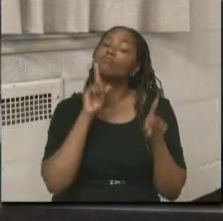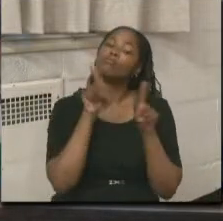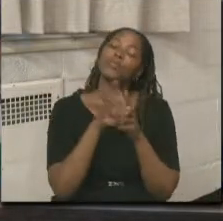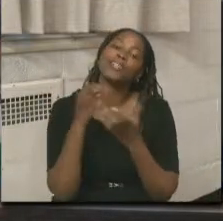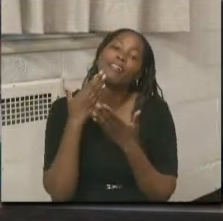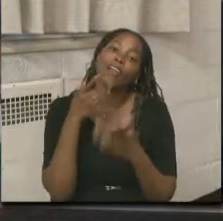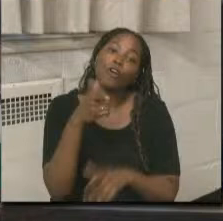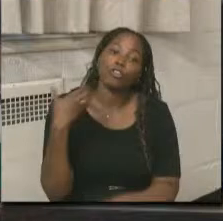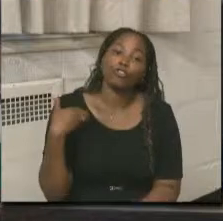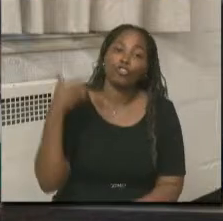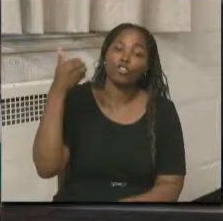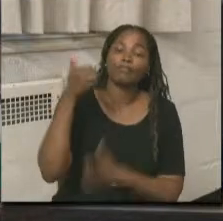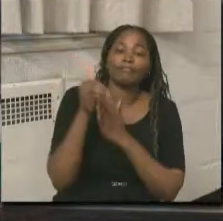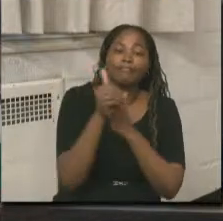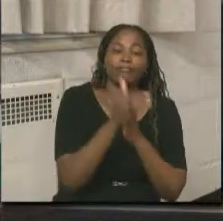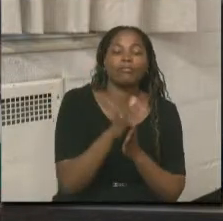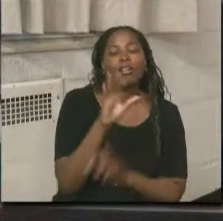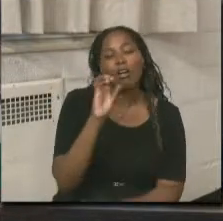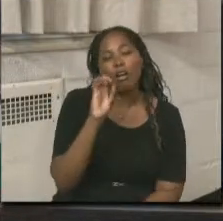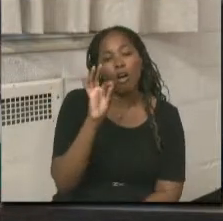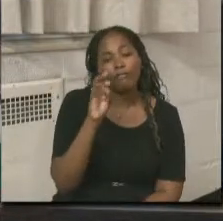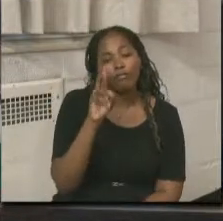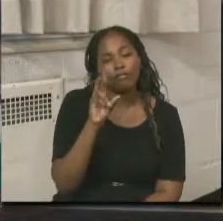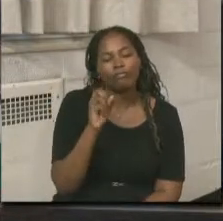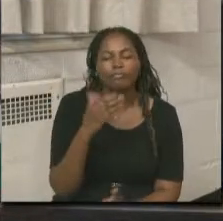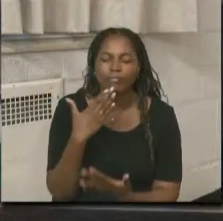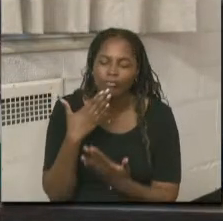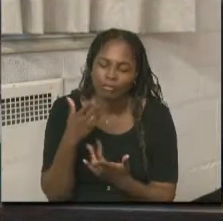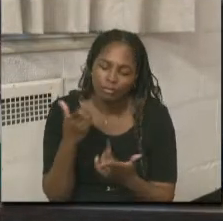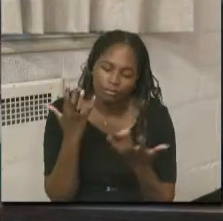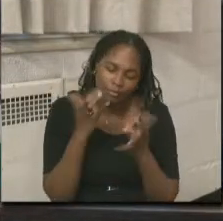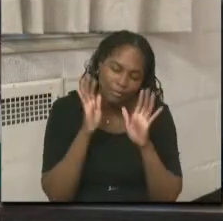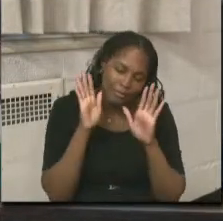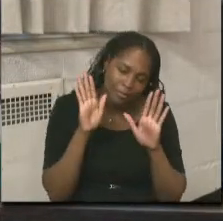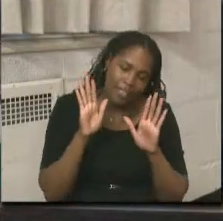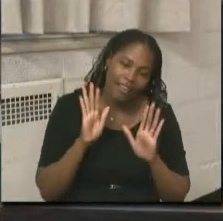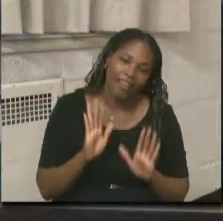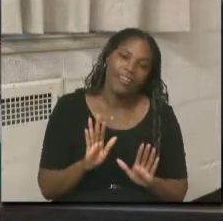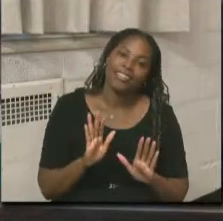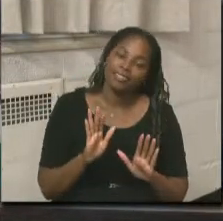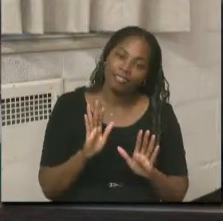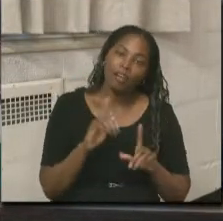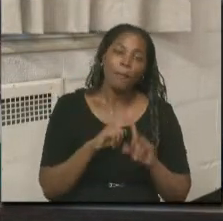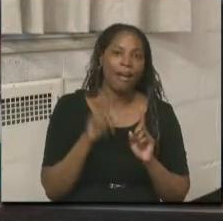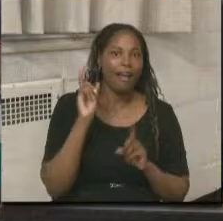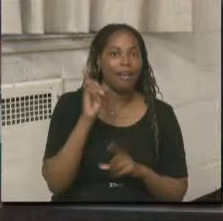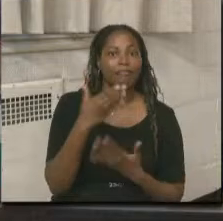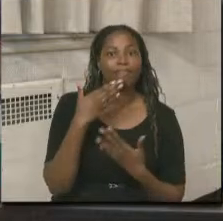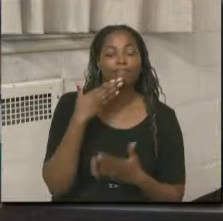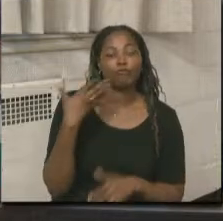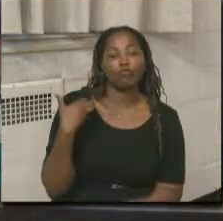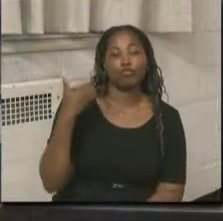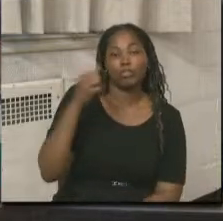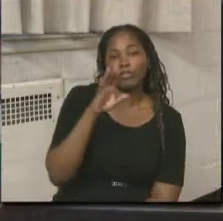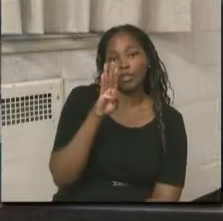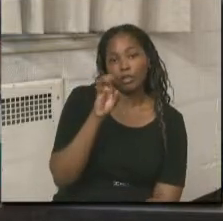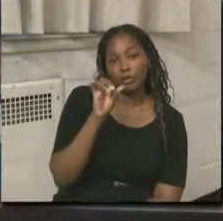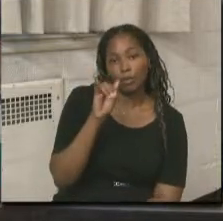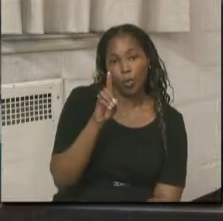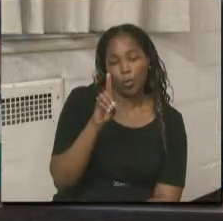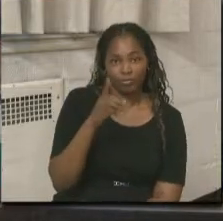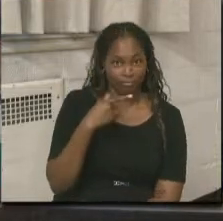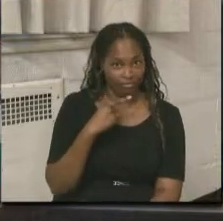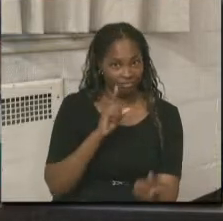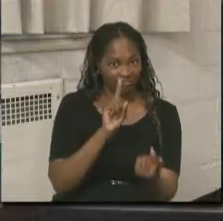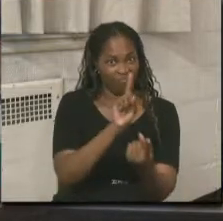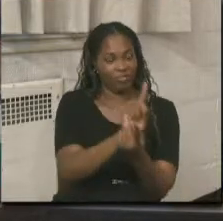officers, all of you. You're really, really amazing. But I definitely do have to thank Chief Boyd. I met you in the